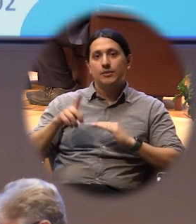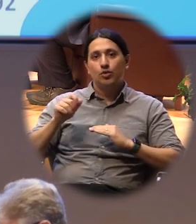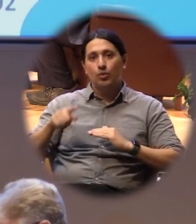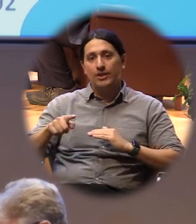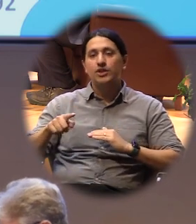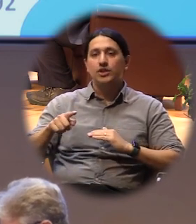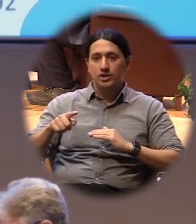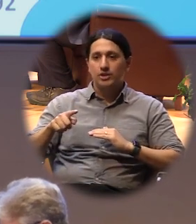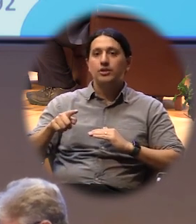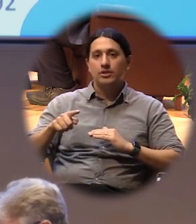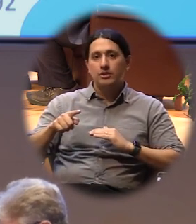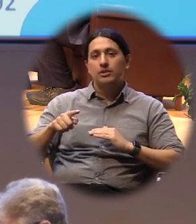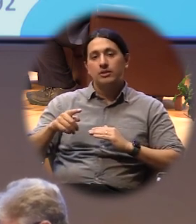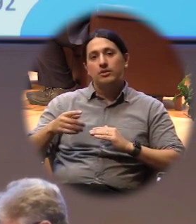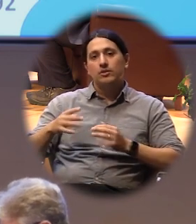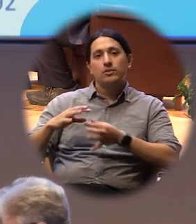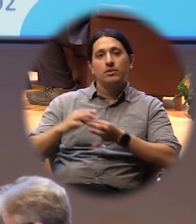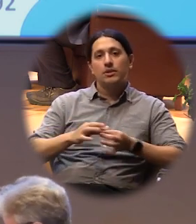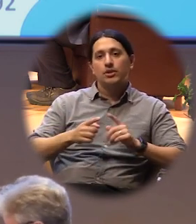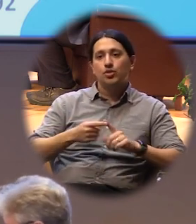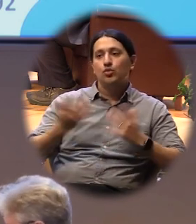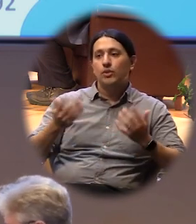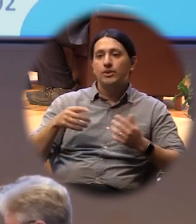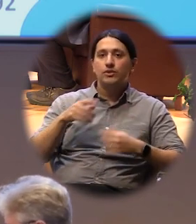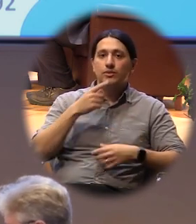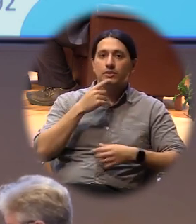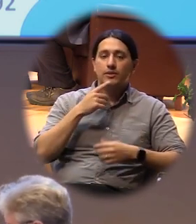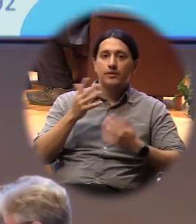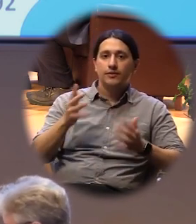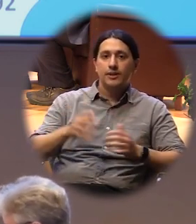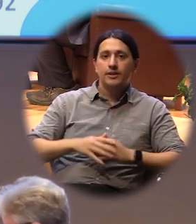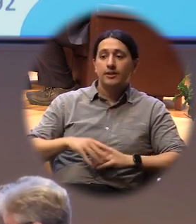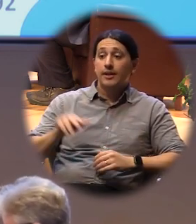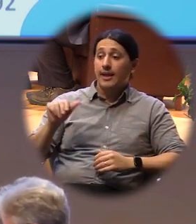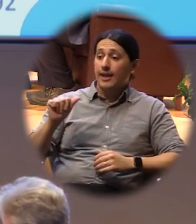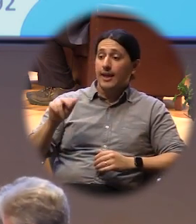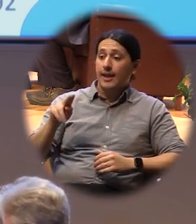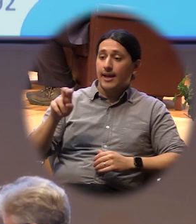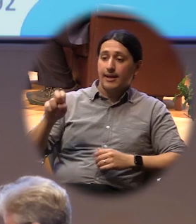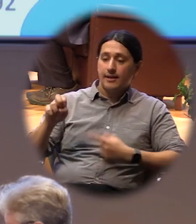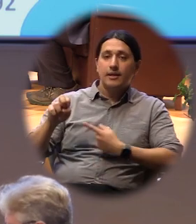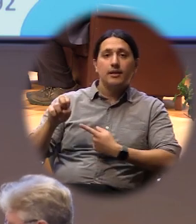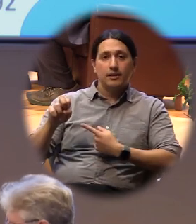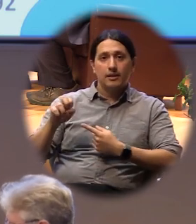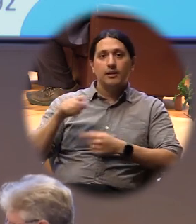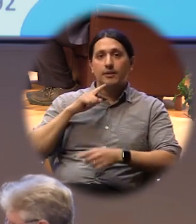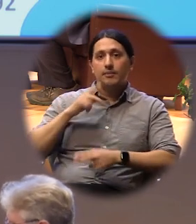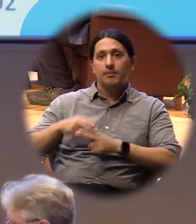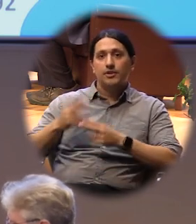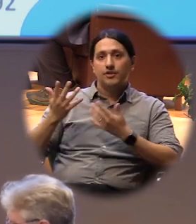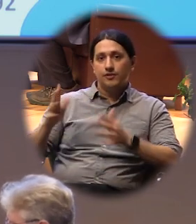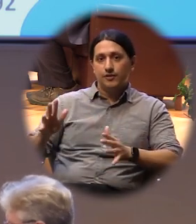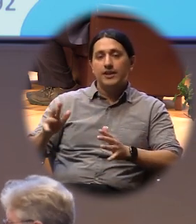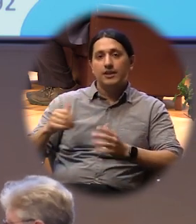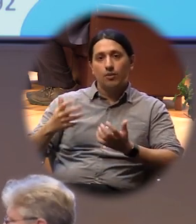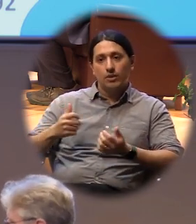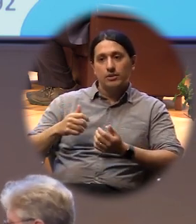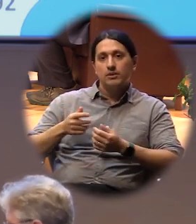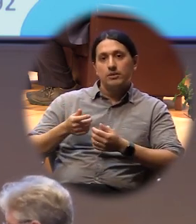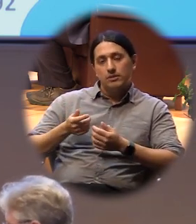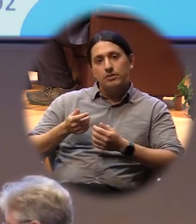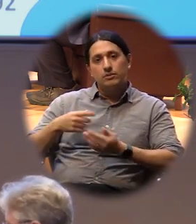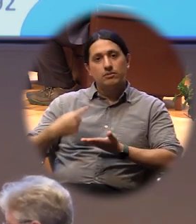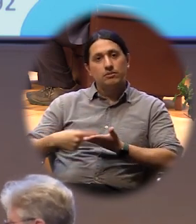all shared already. Something Anne said at the beginning that I'd love to delve into a little bit more deeply is, you know, sex